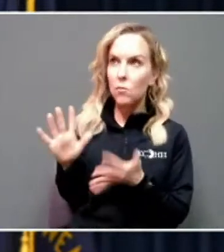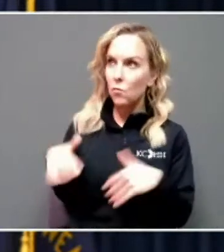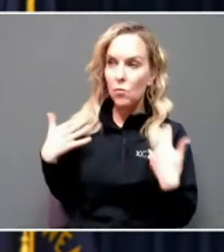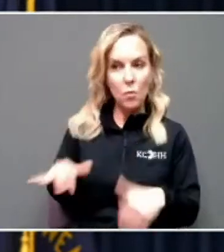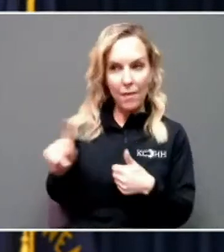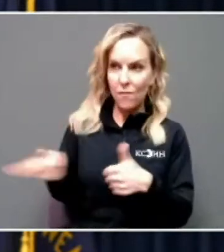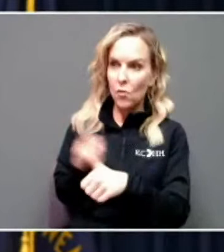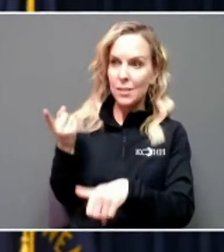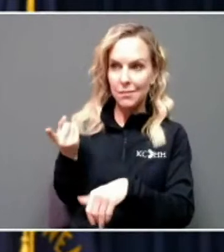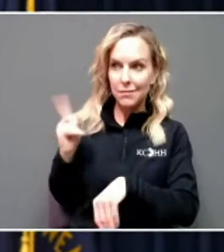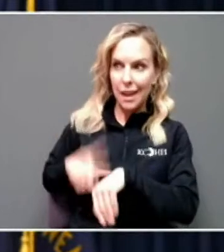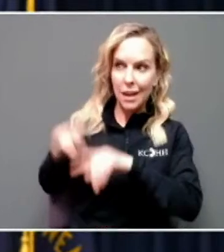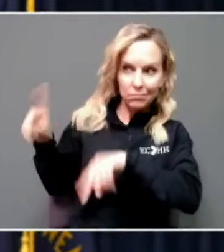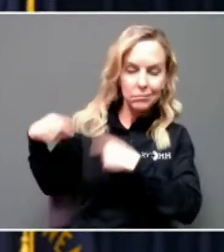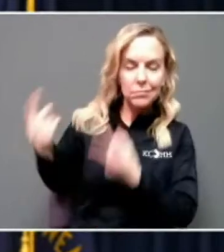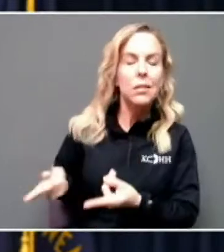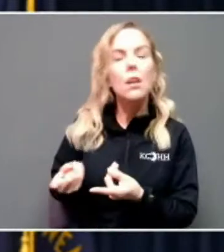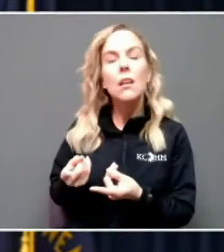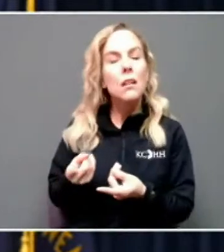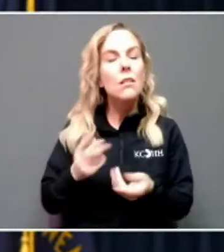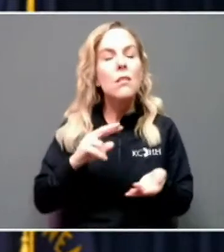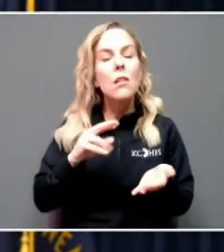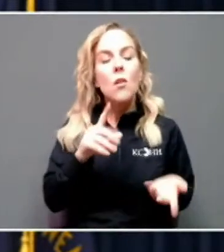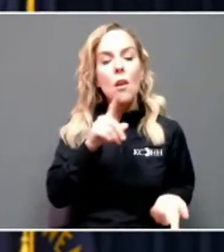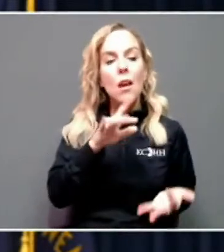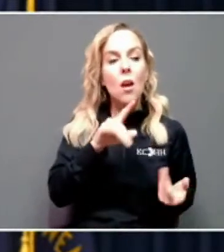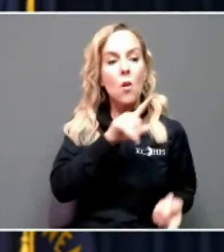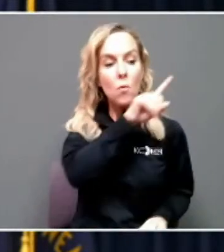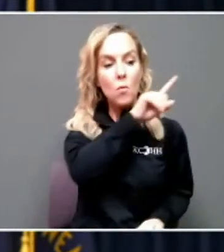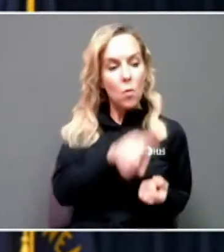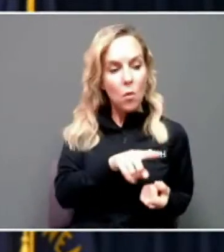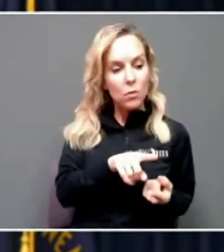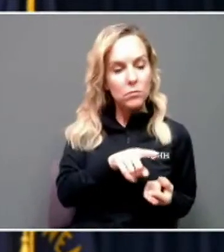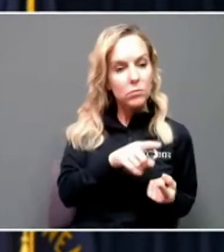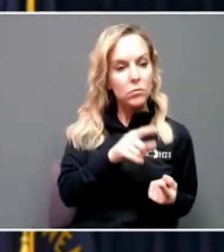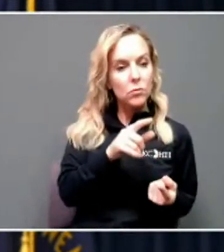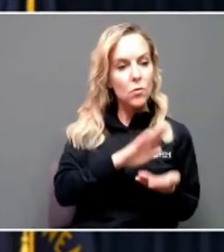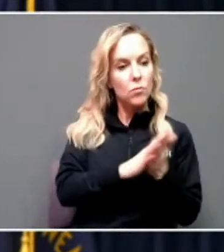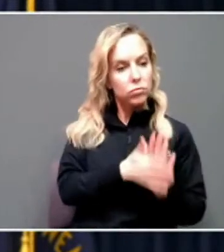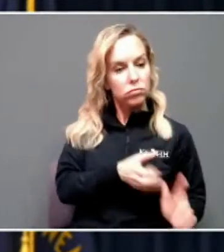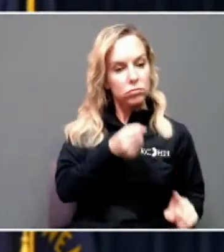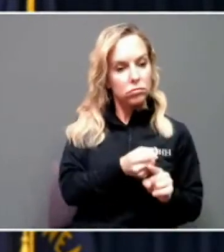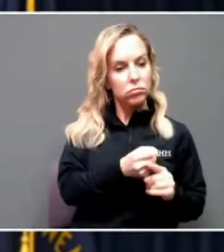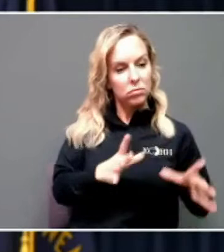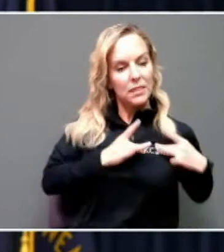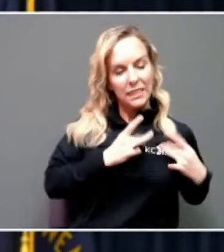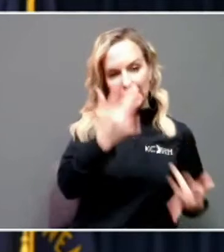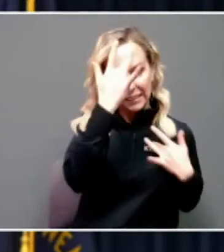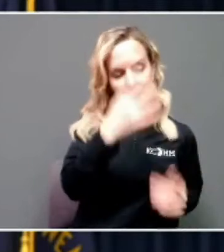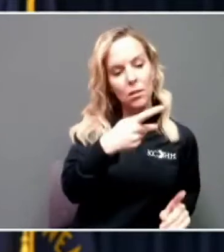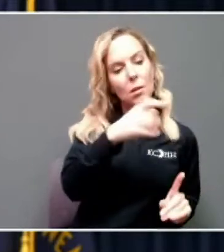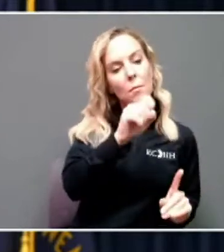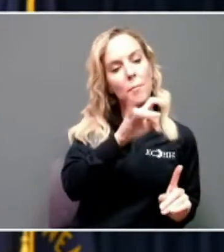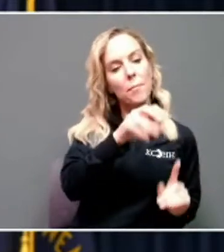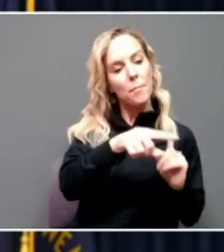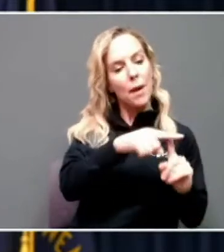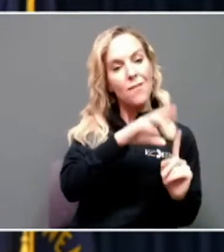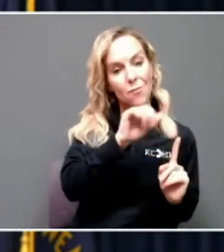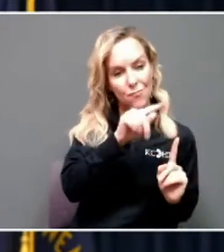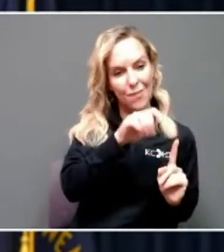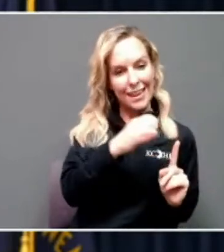but also down our positivity rate, which had reached over 33%, now down to